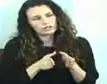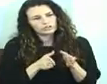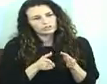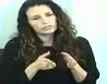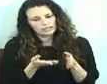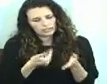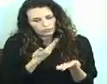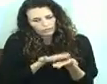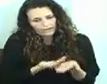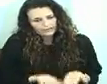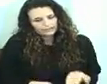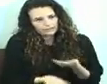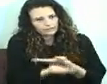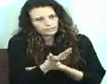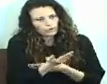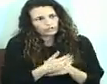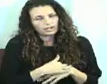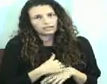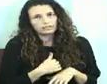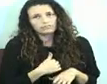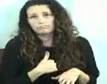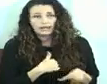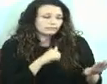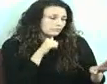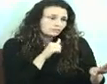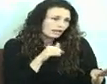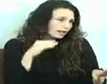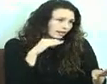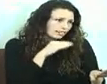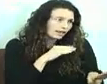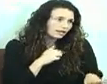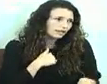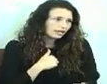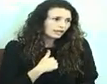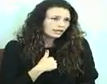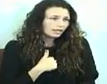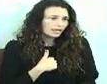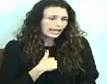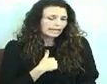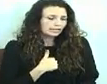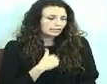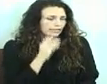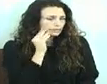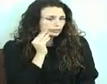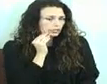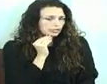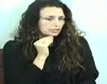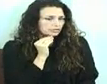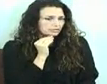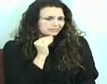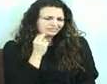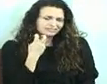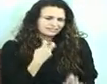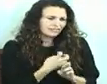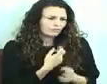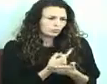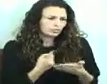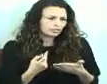this morning, you know, I won't lie to you here. I had a really, really personally rough week